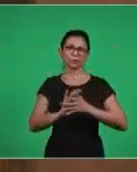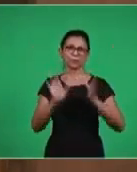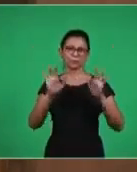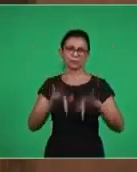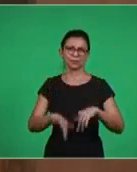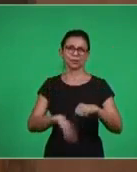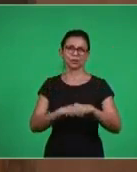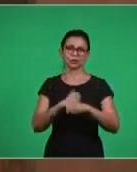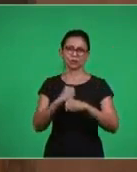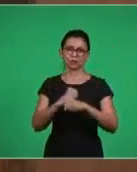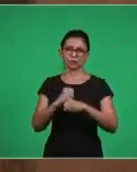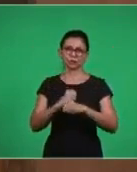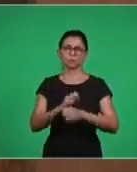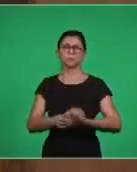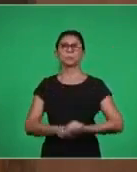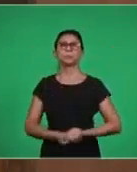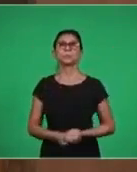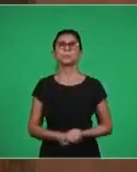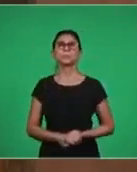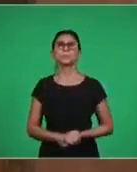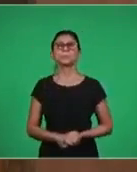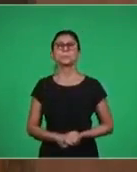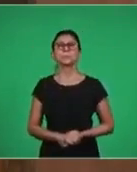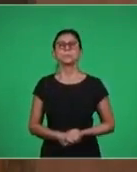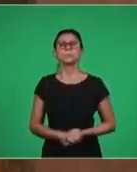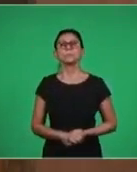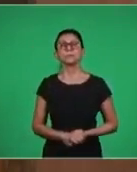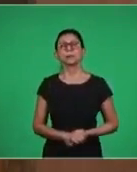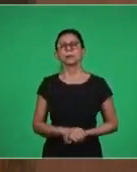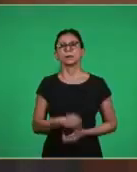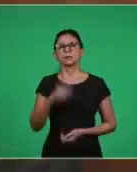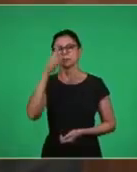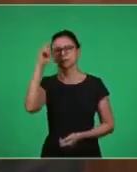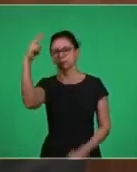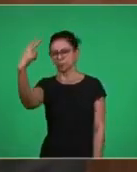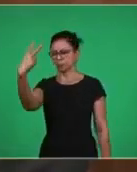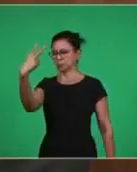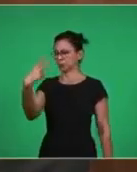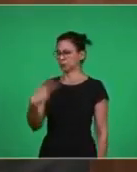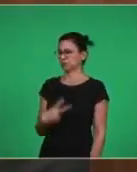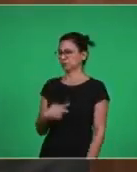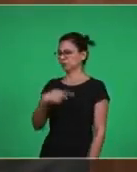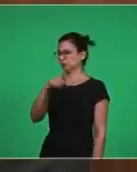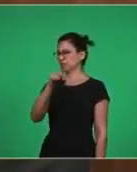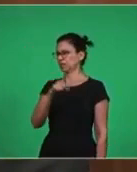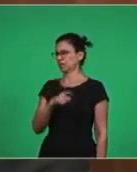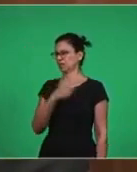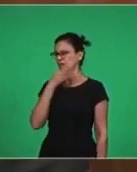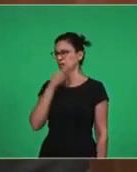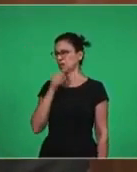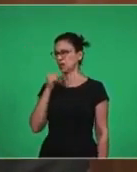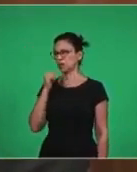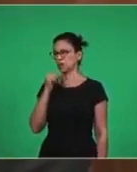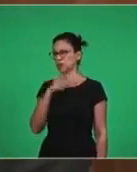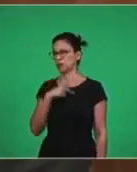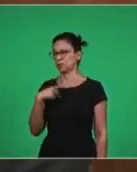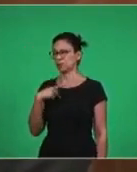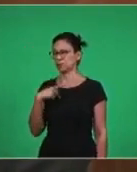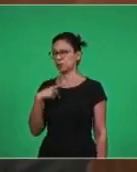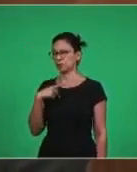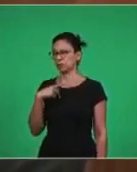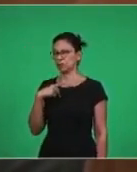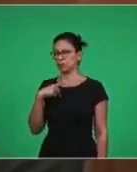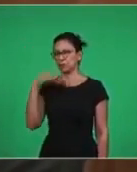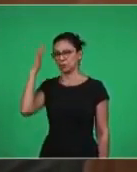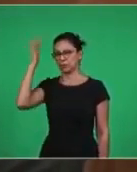radio speakers, they are all here. They are looking at me and saying, hey, this man doesn't understand anything